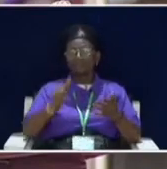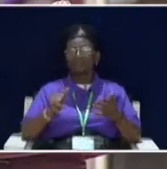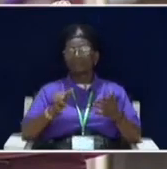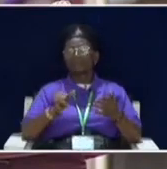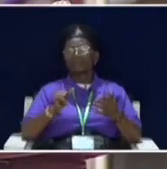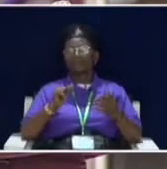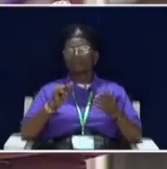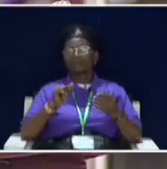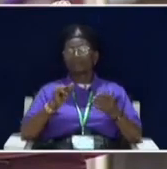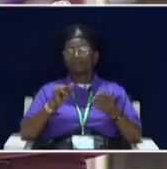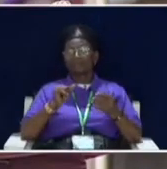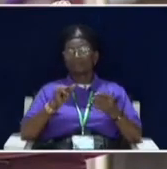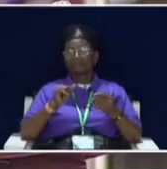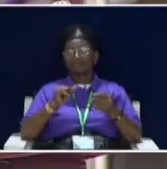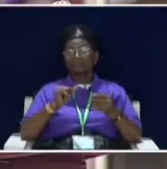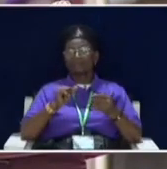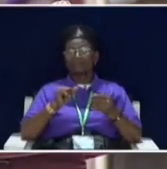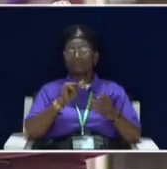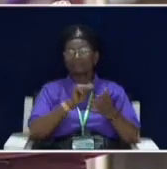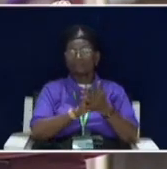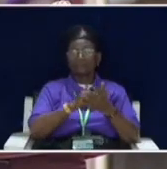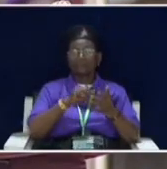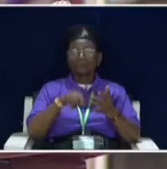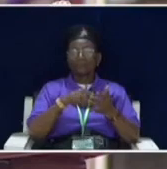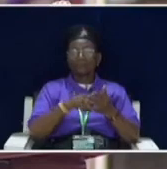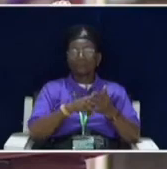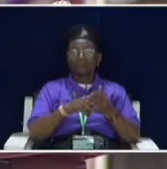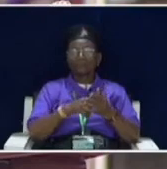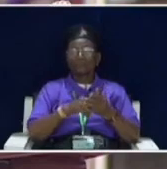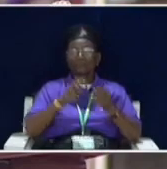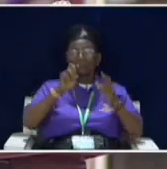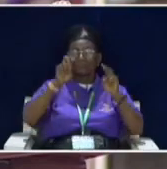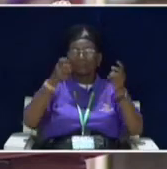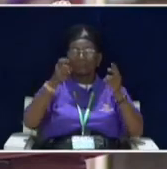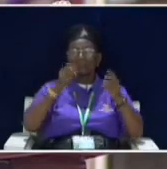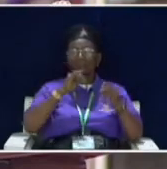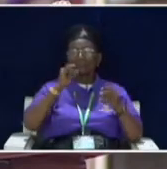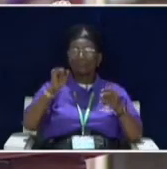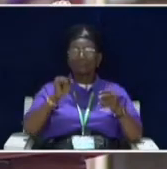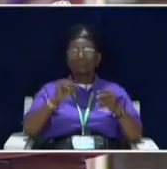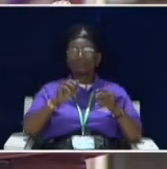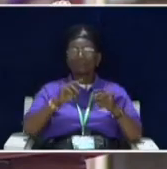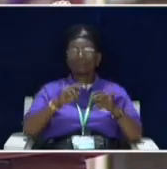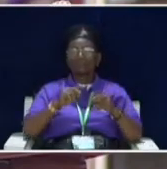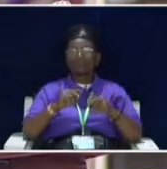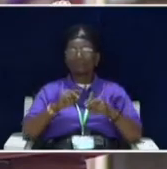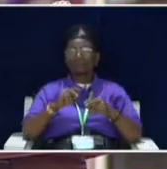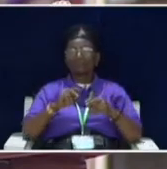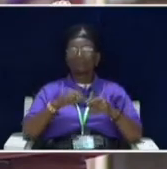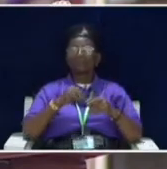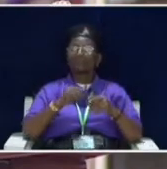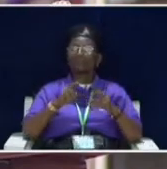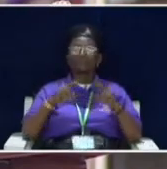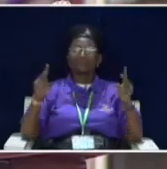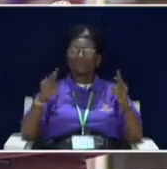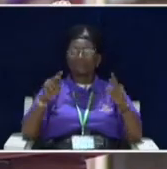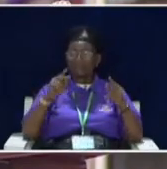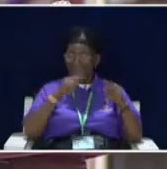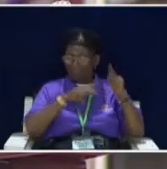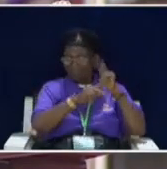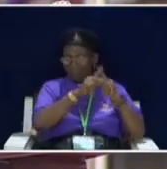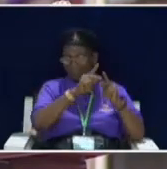daju. That this theme is very prophetic. O pe akori